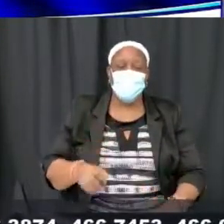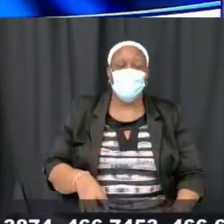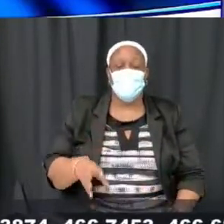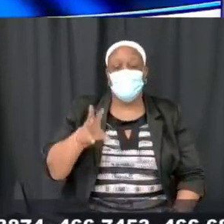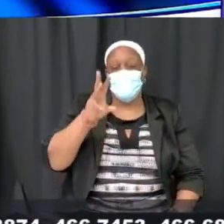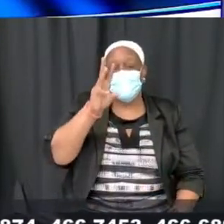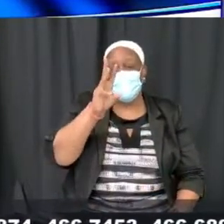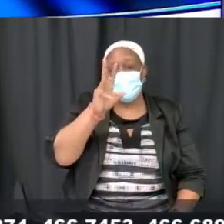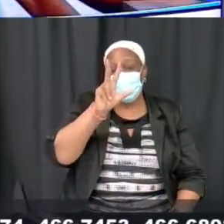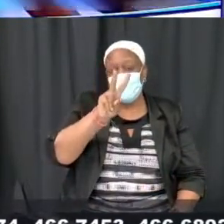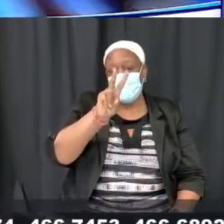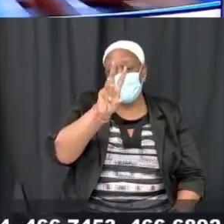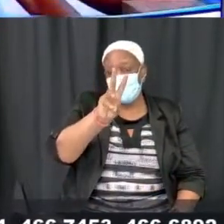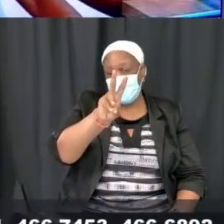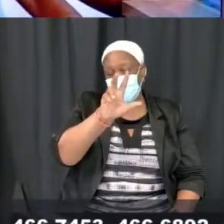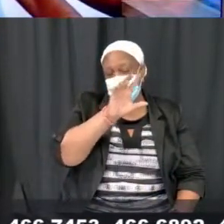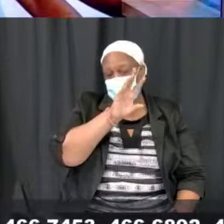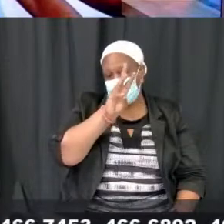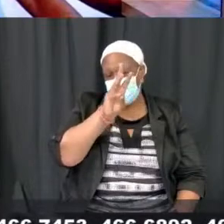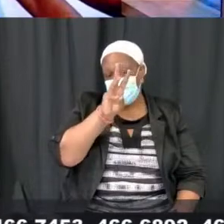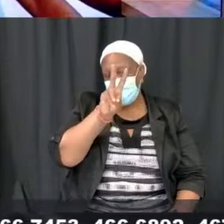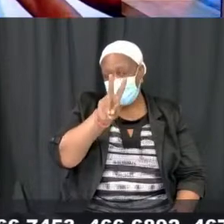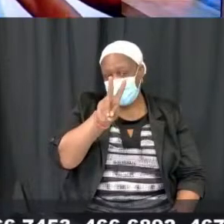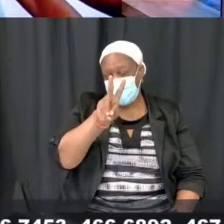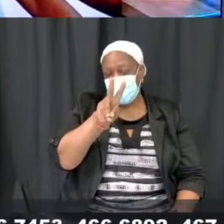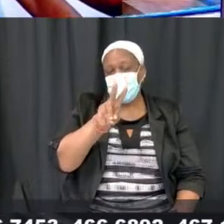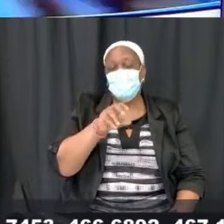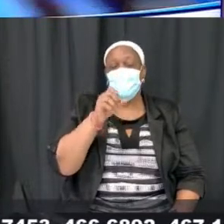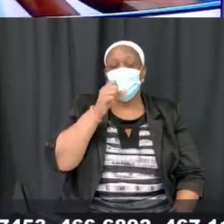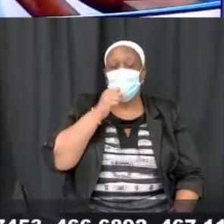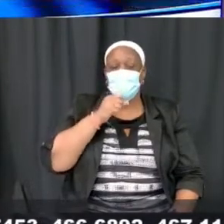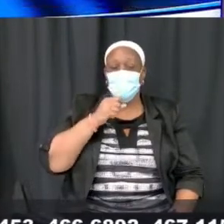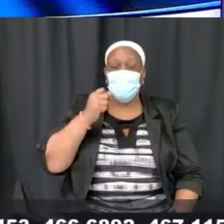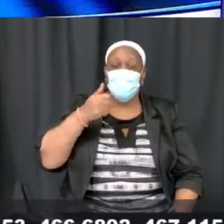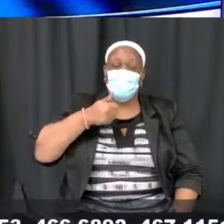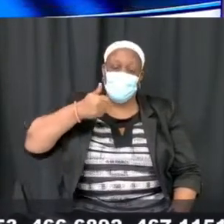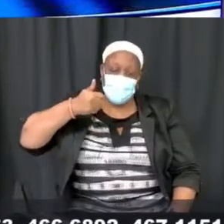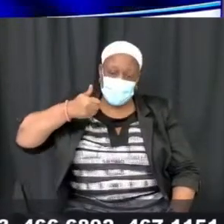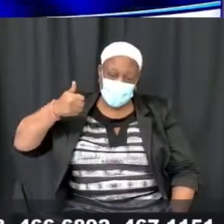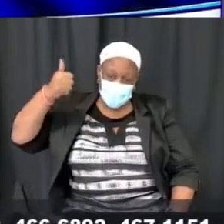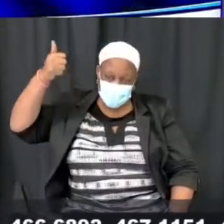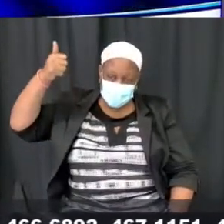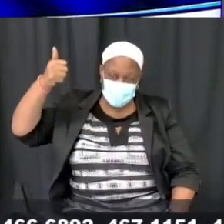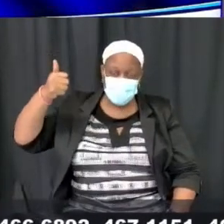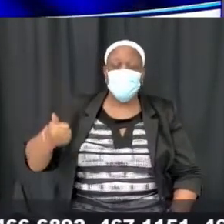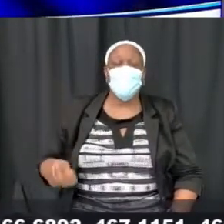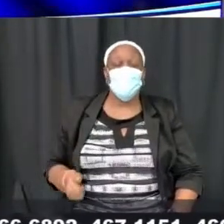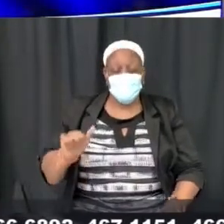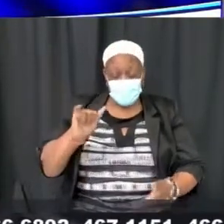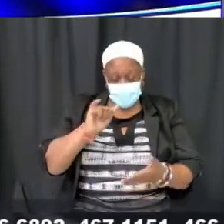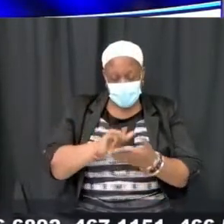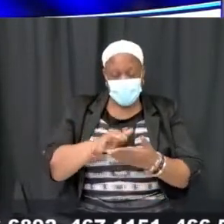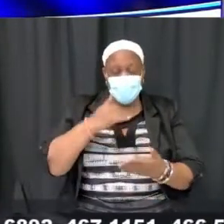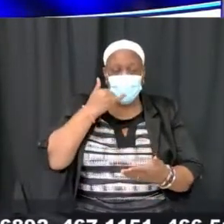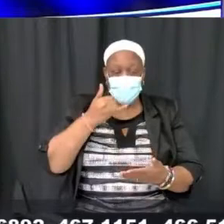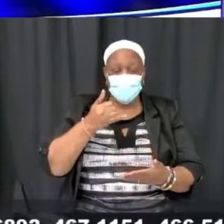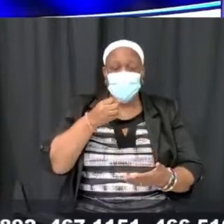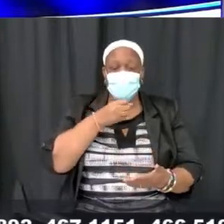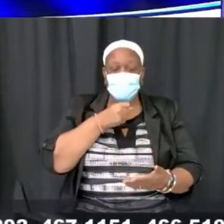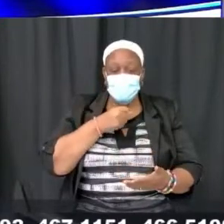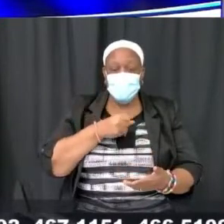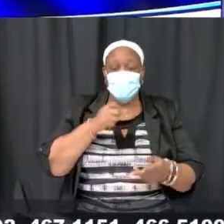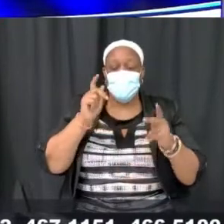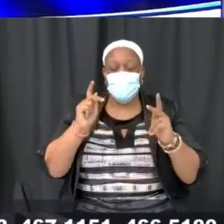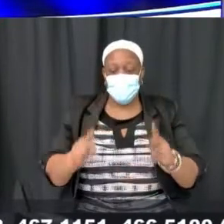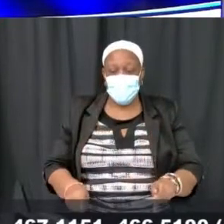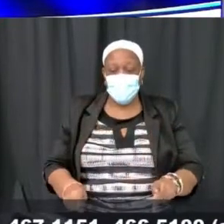retirement age for Social Security. So persons who are 62 and over, they're considered senior citizens. If